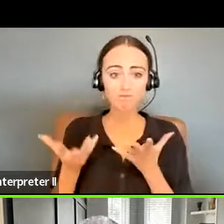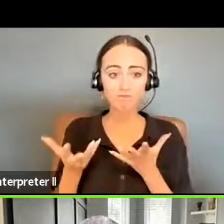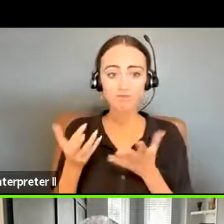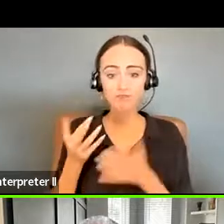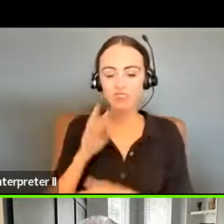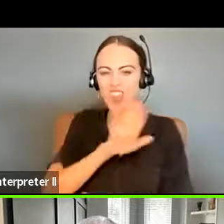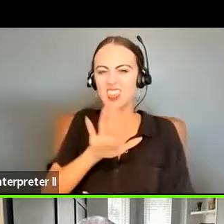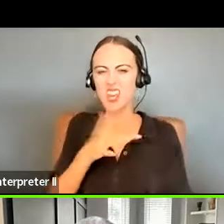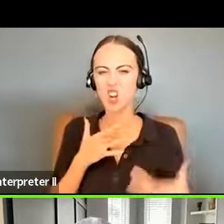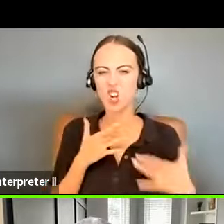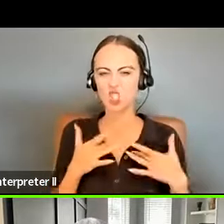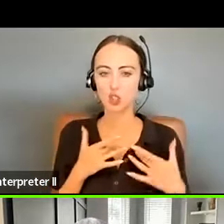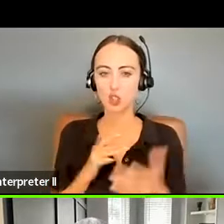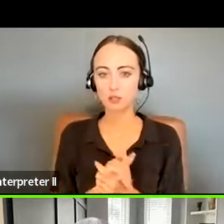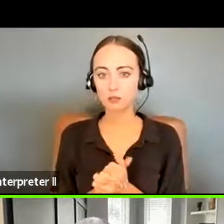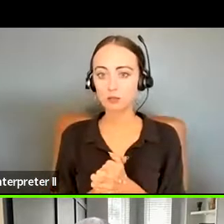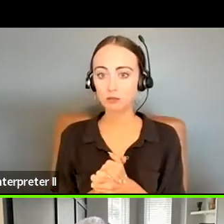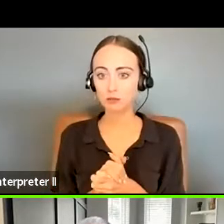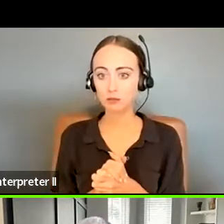their concerns that they raise.